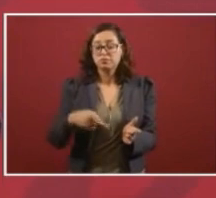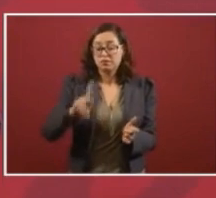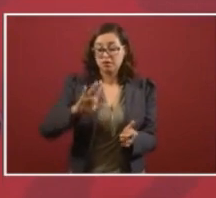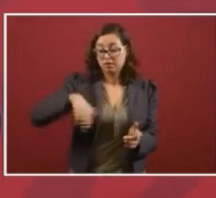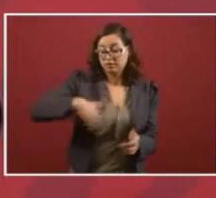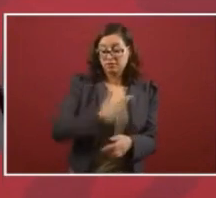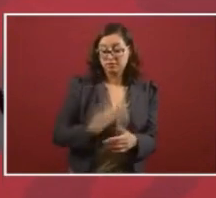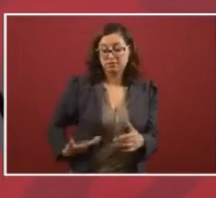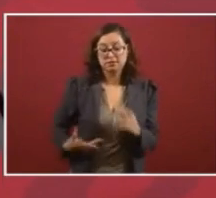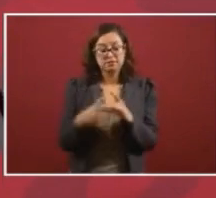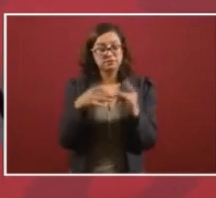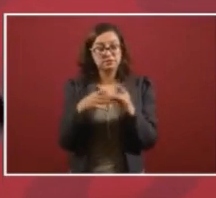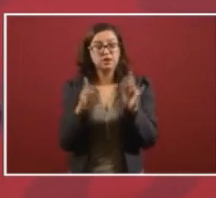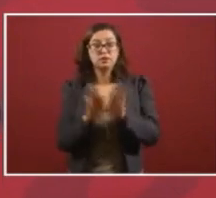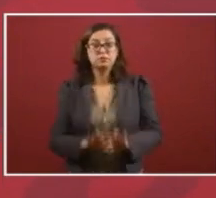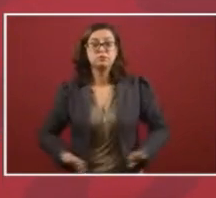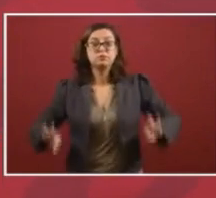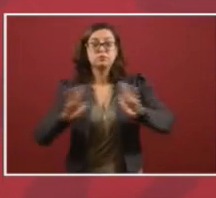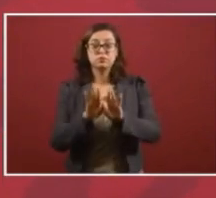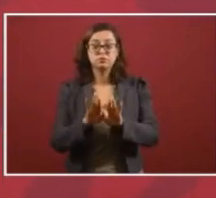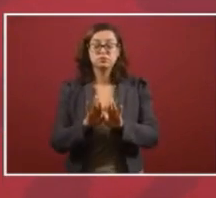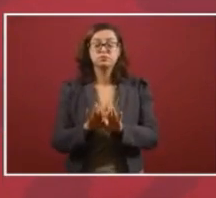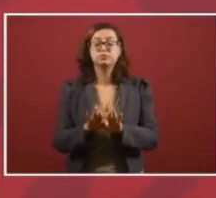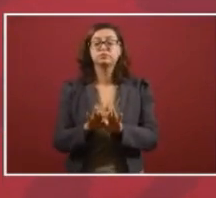what the president signals, which is very important,